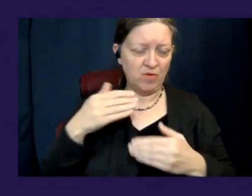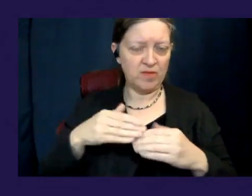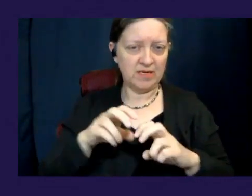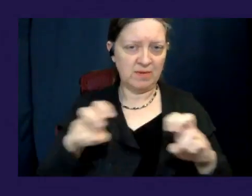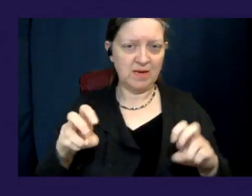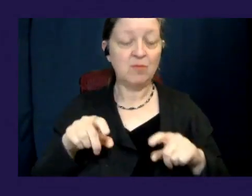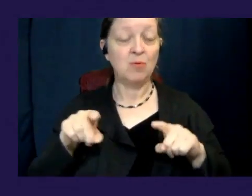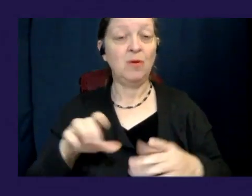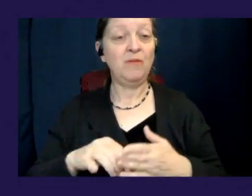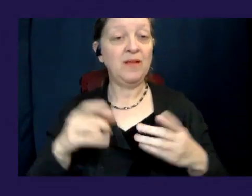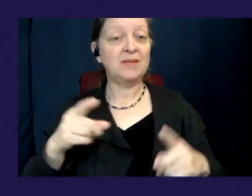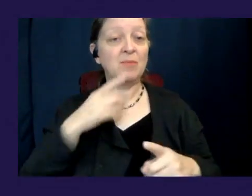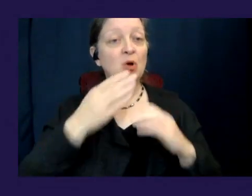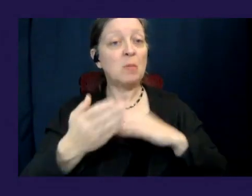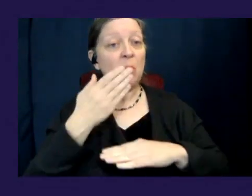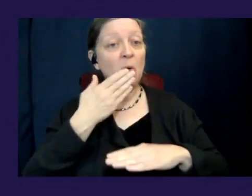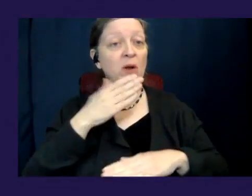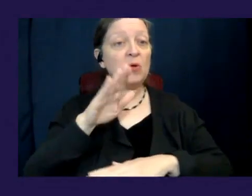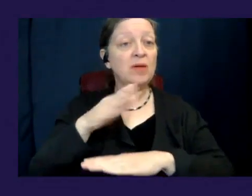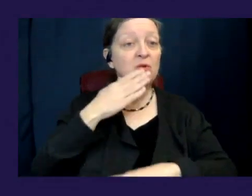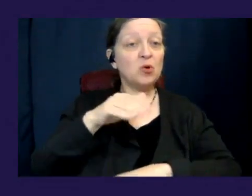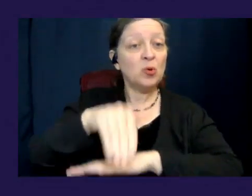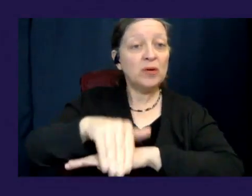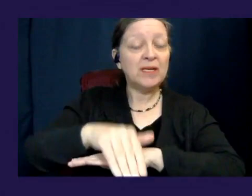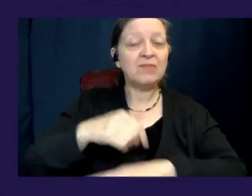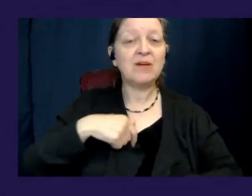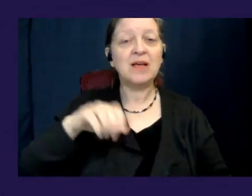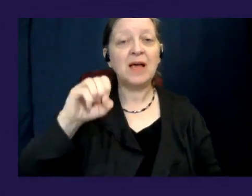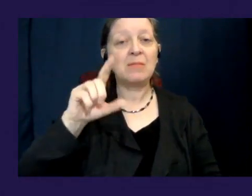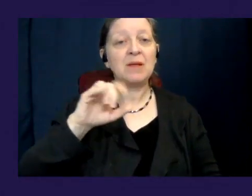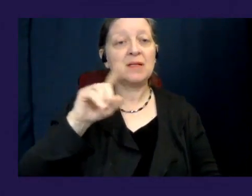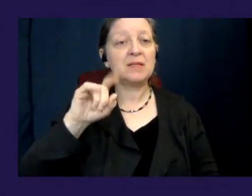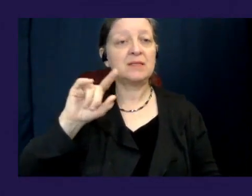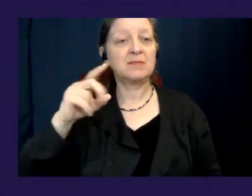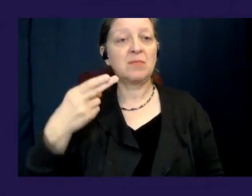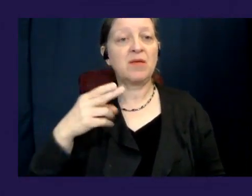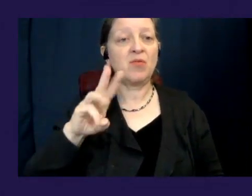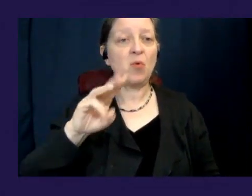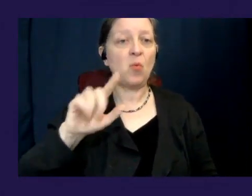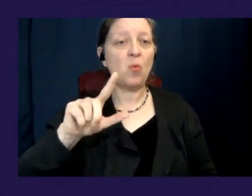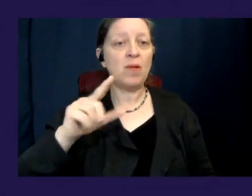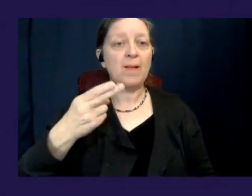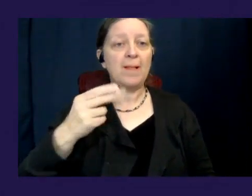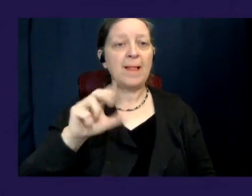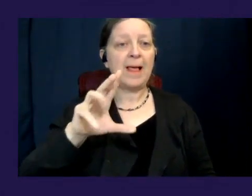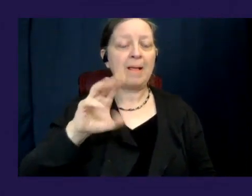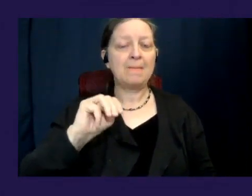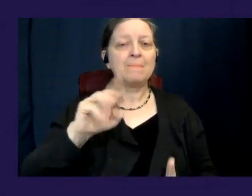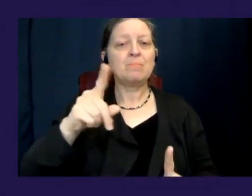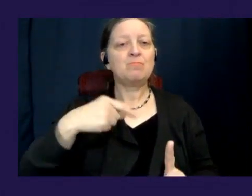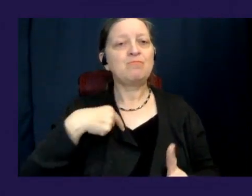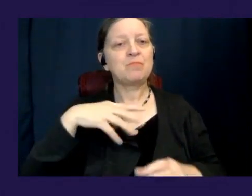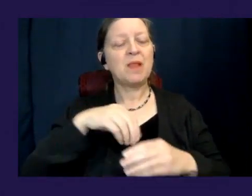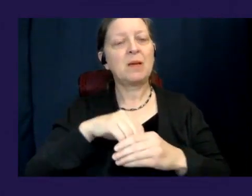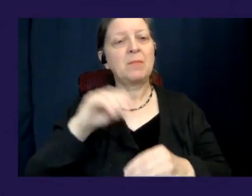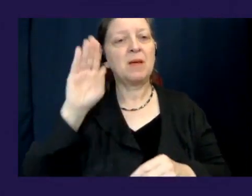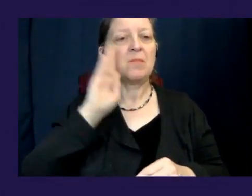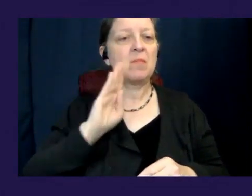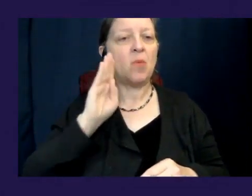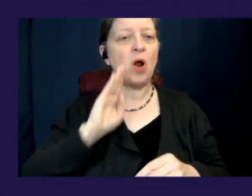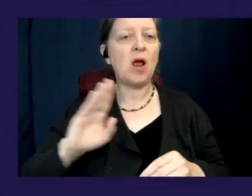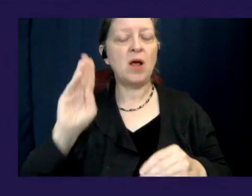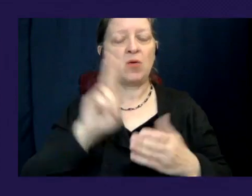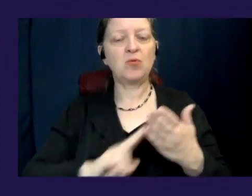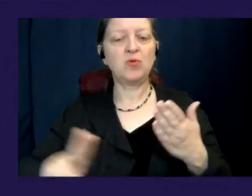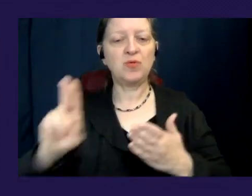good morning, good afternoon, good evening. I'm Elisabeth Wilhelm. I'm a visiting fellow in the Information Futures Lab at Brown University School of Public Health.